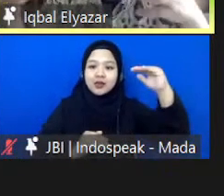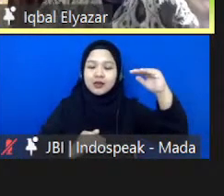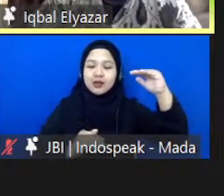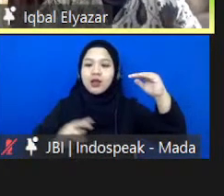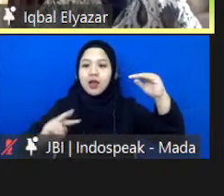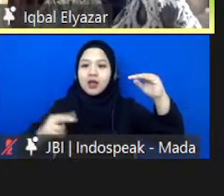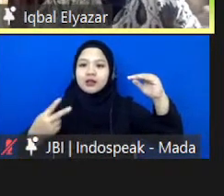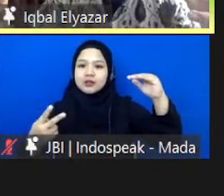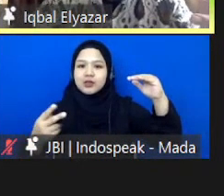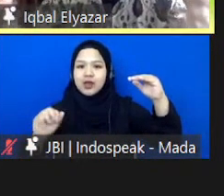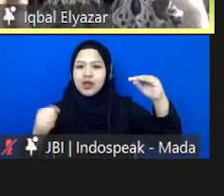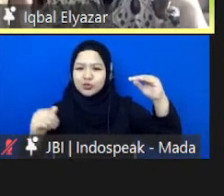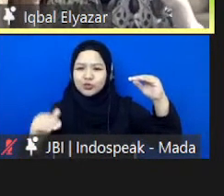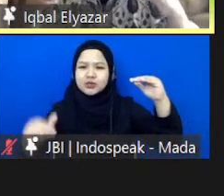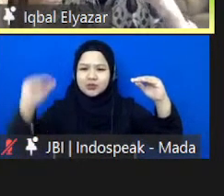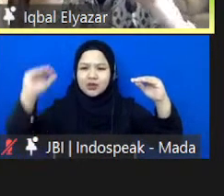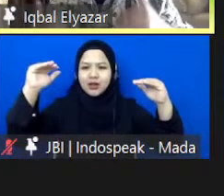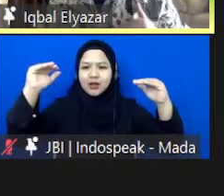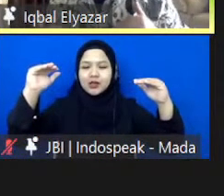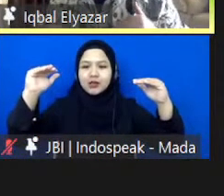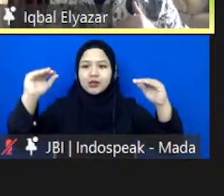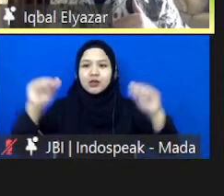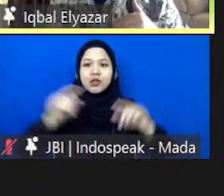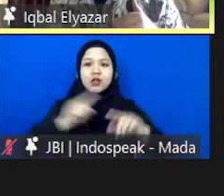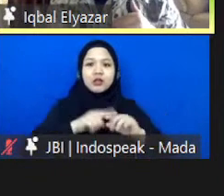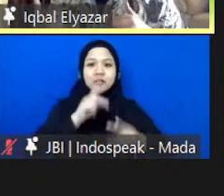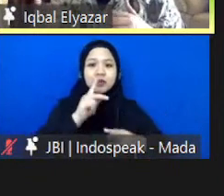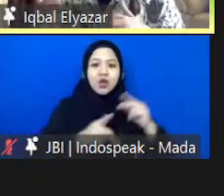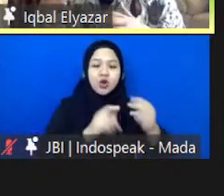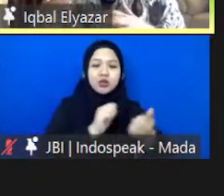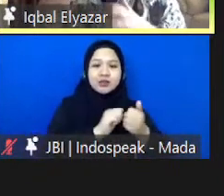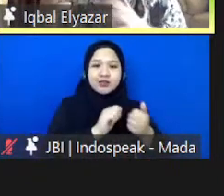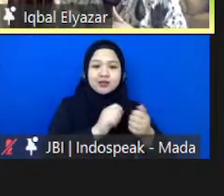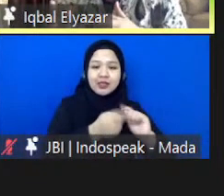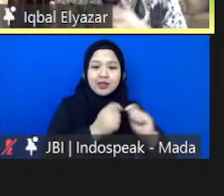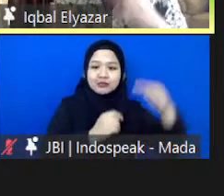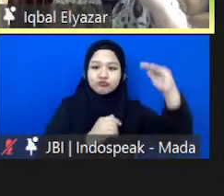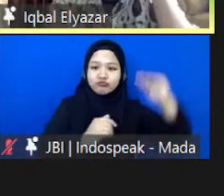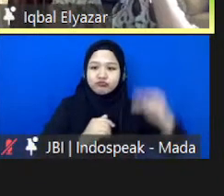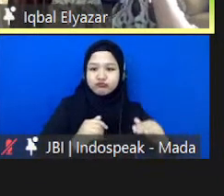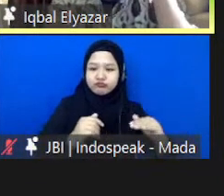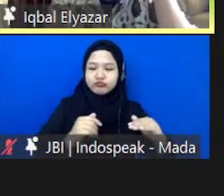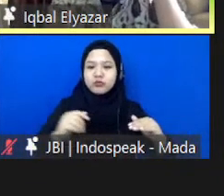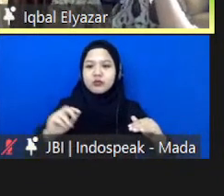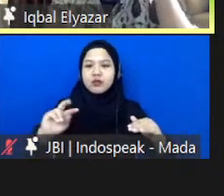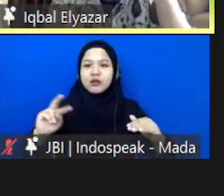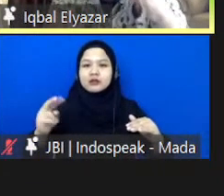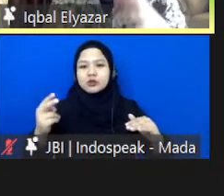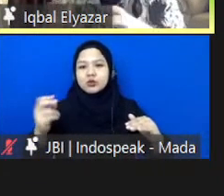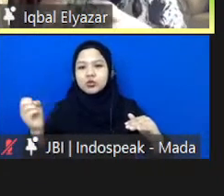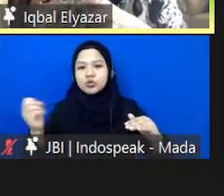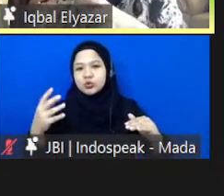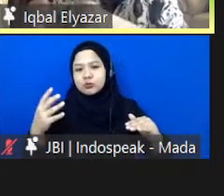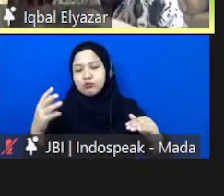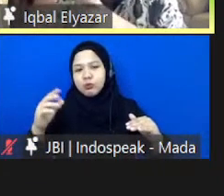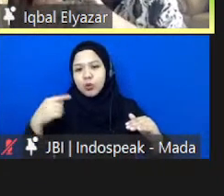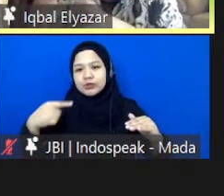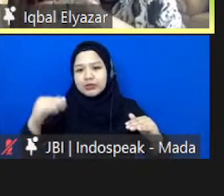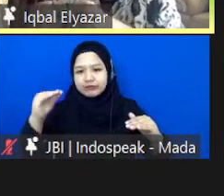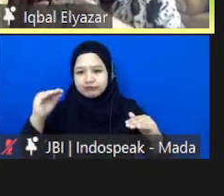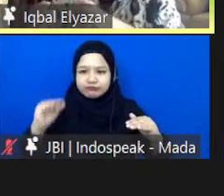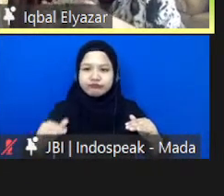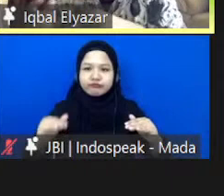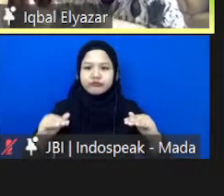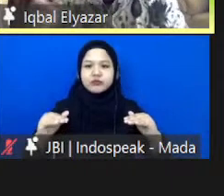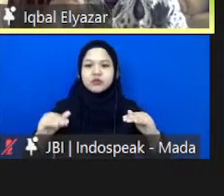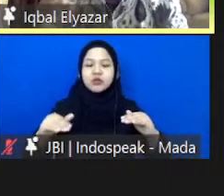the higher cases as well. But when you decrease the testing, you will have the declining of the number of positive. When you have a